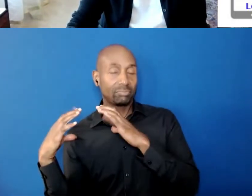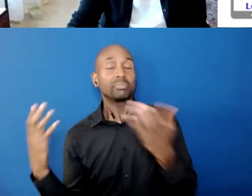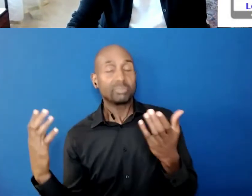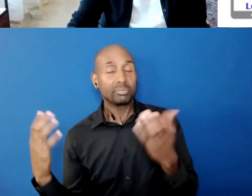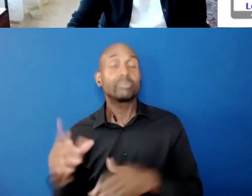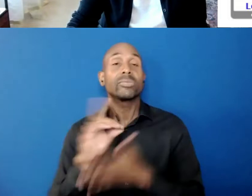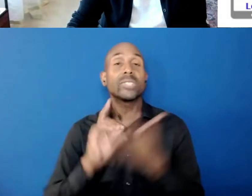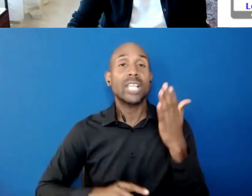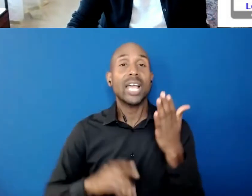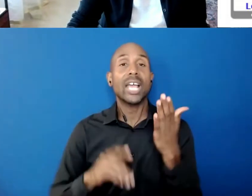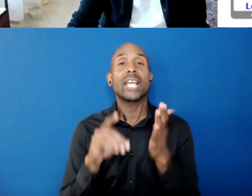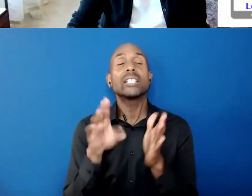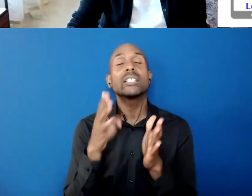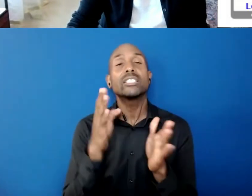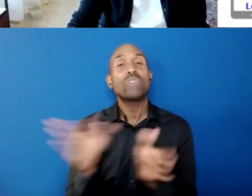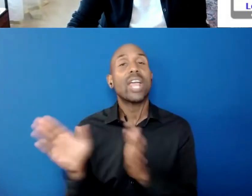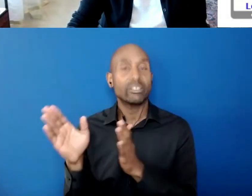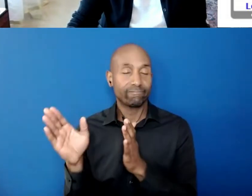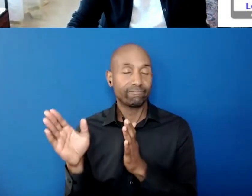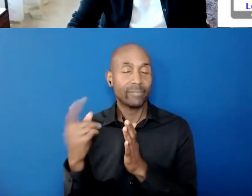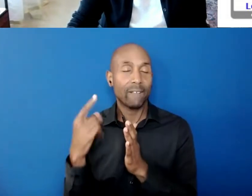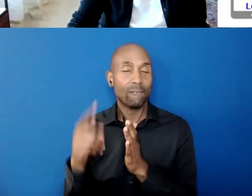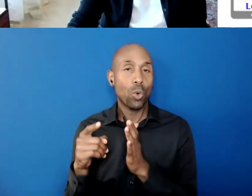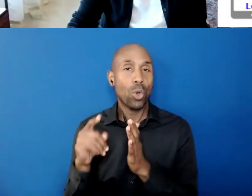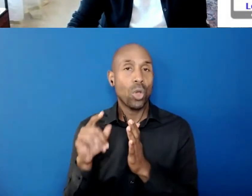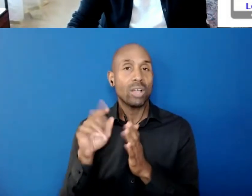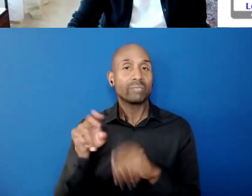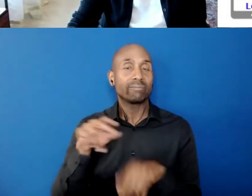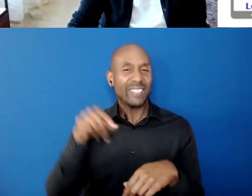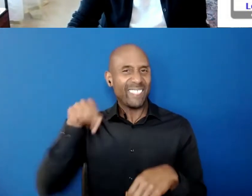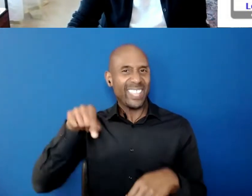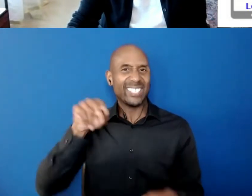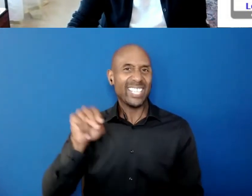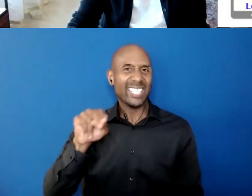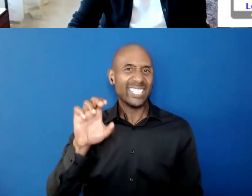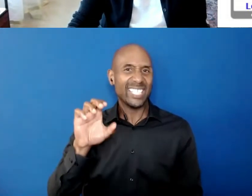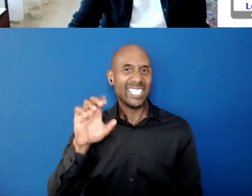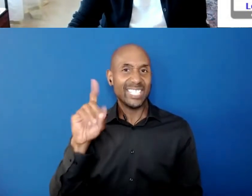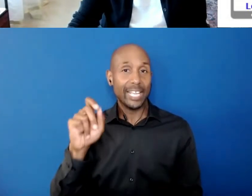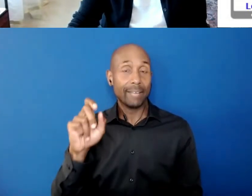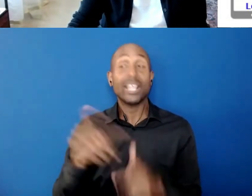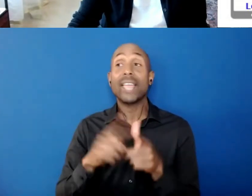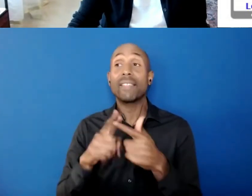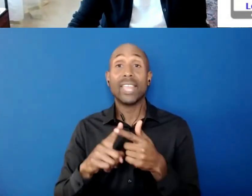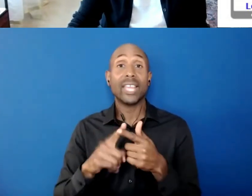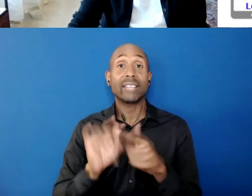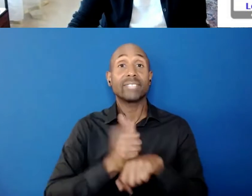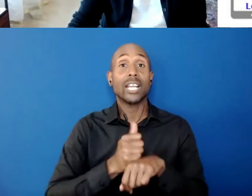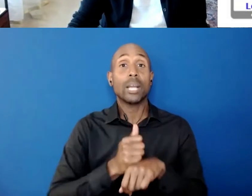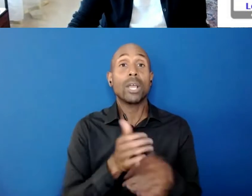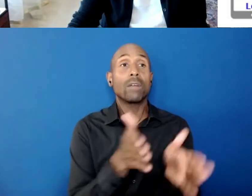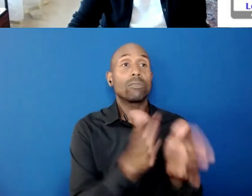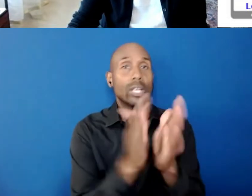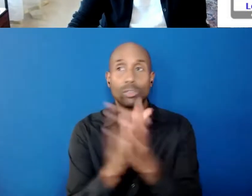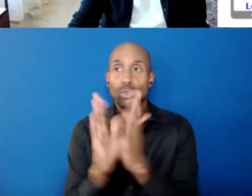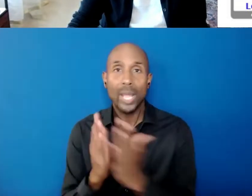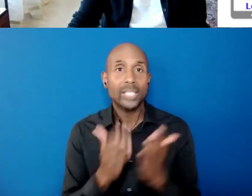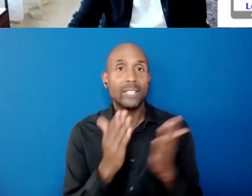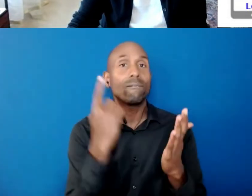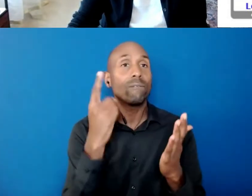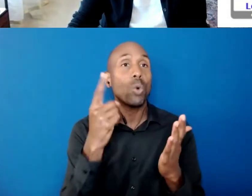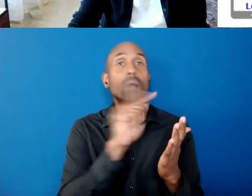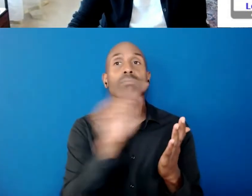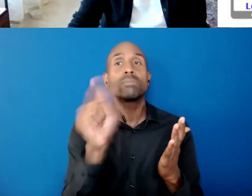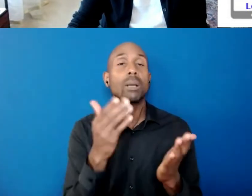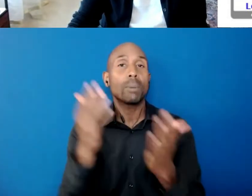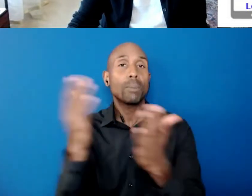clearinghouse, issued a request for proposals, and oversaw a grant competition that